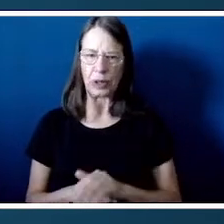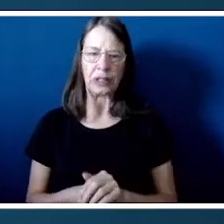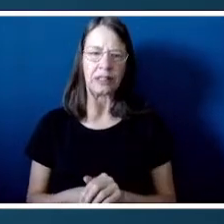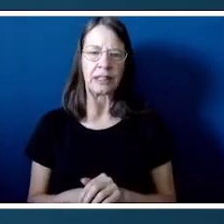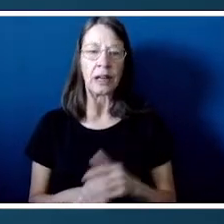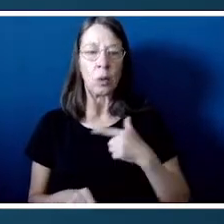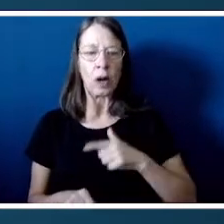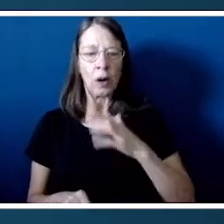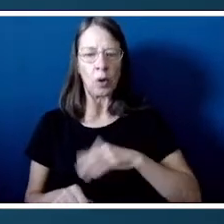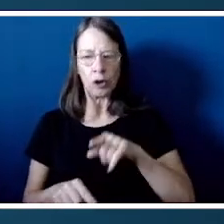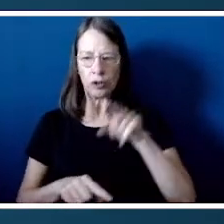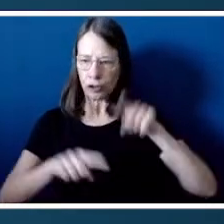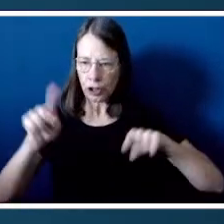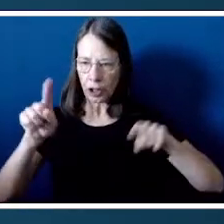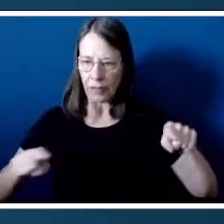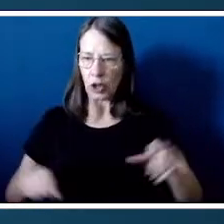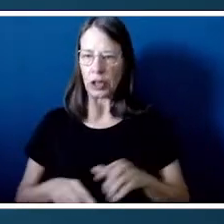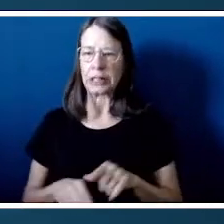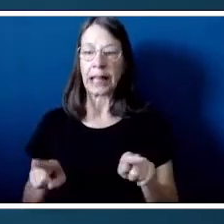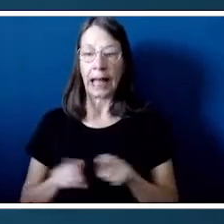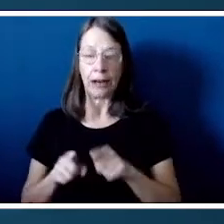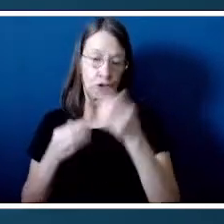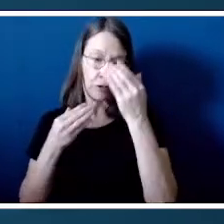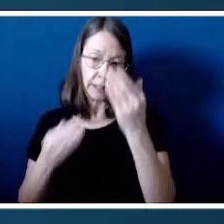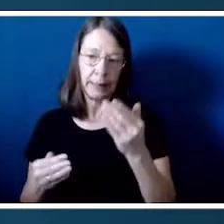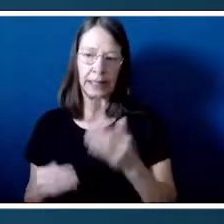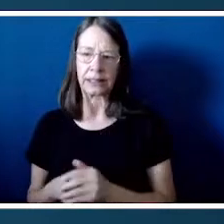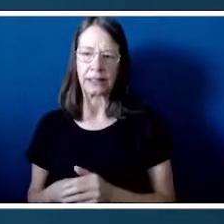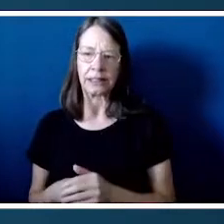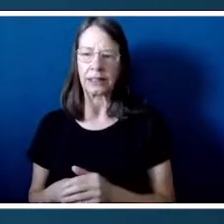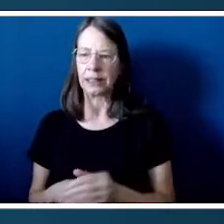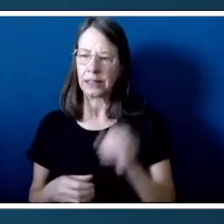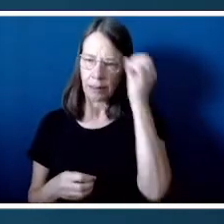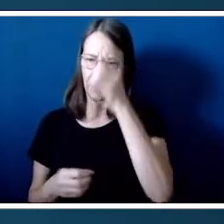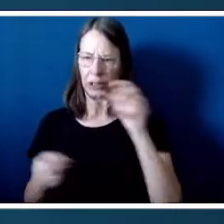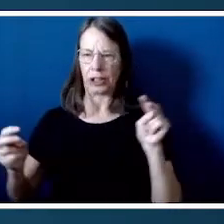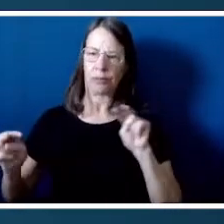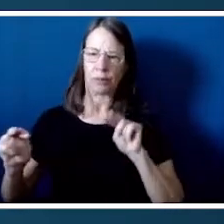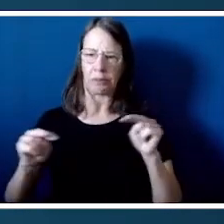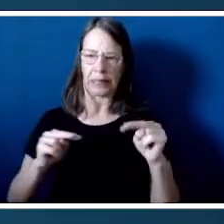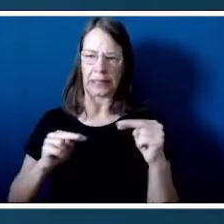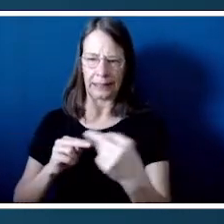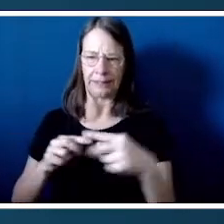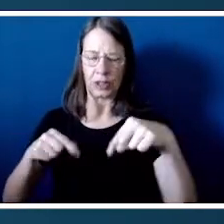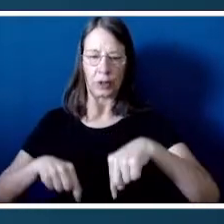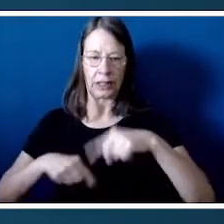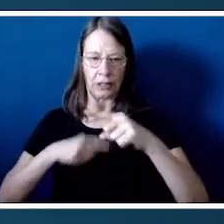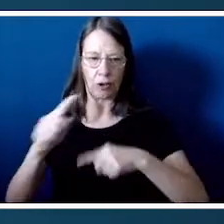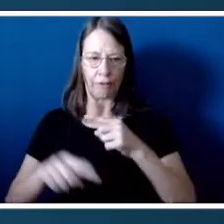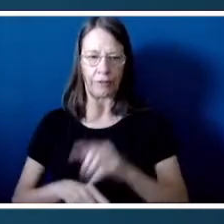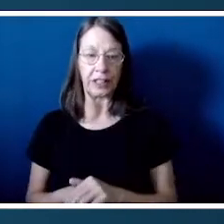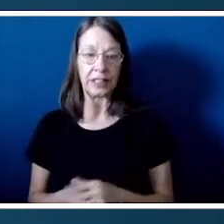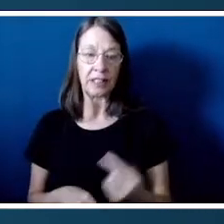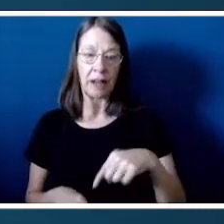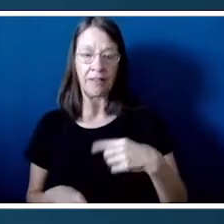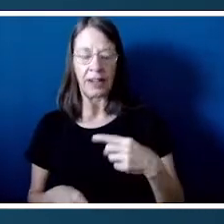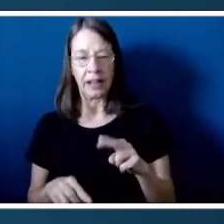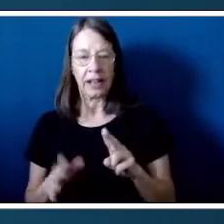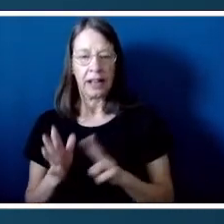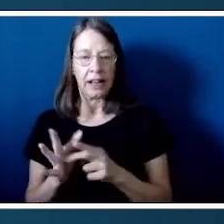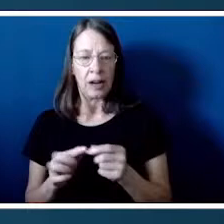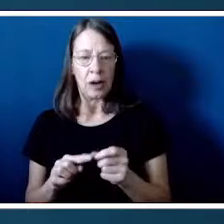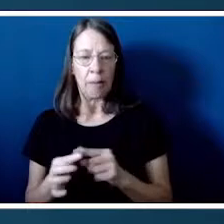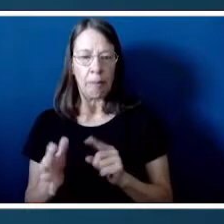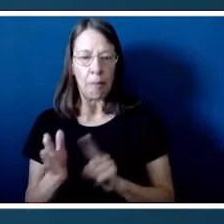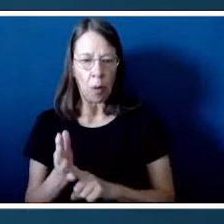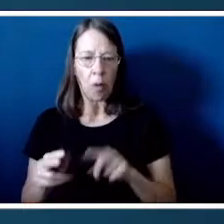and respected voices to this conference. This year, from Nepal, Fiji, Cambodia, India, and Indonesia,